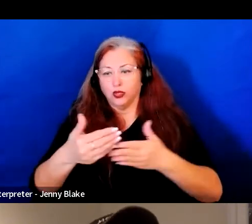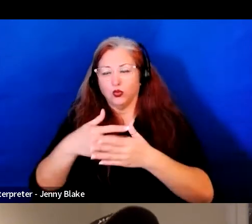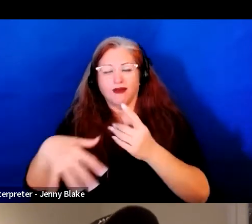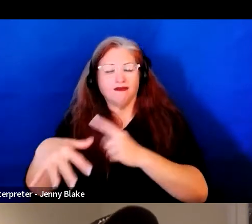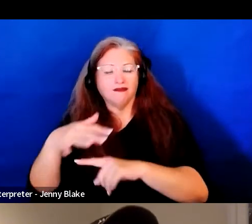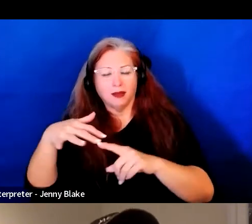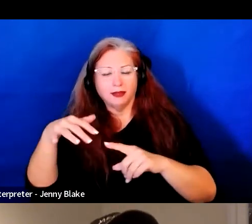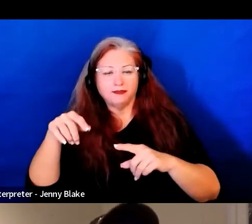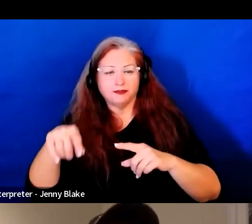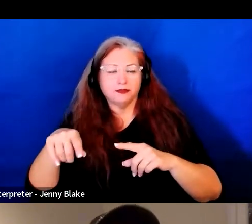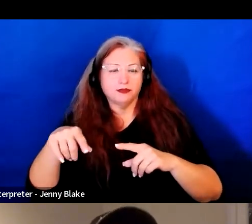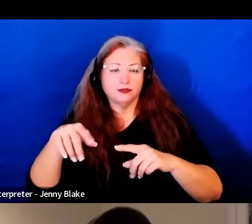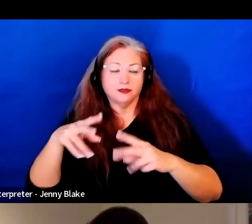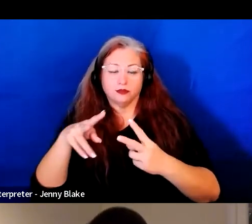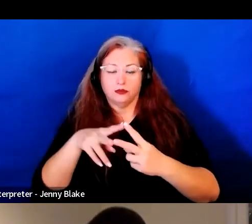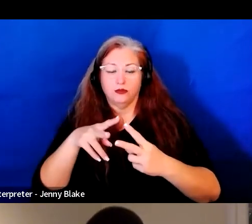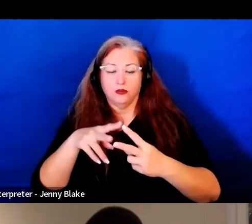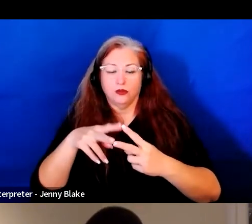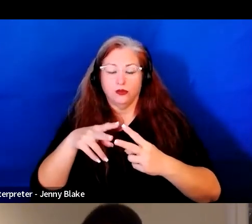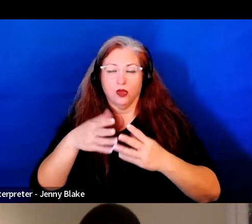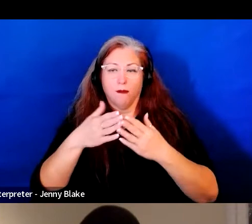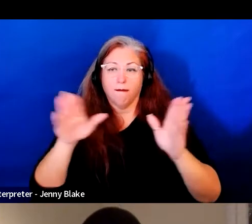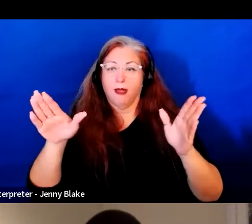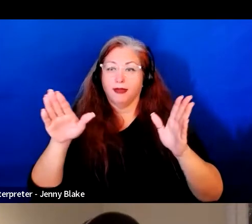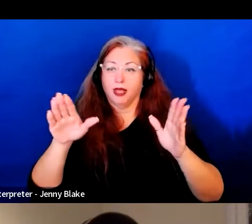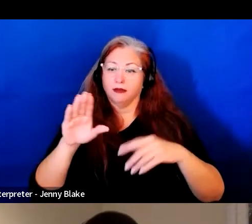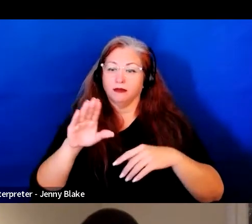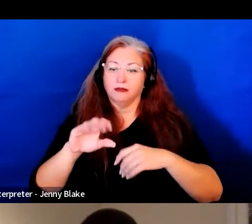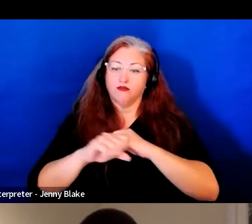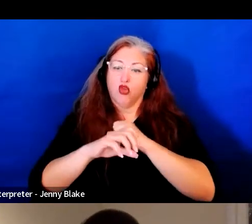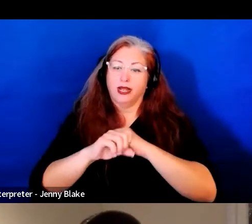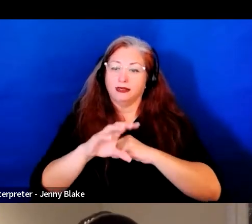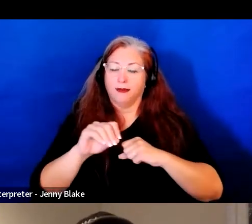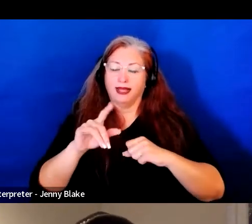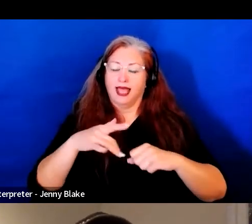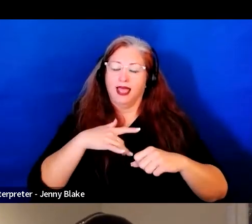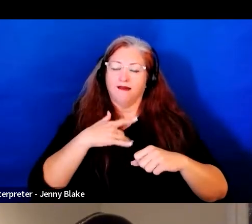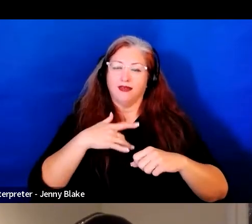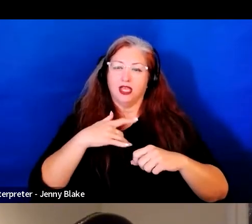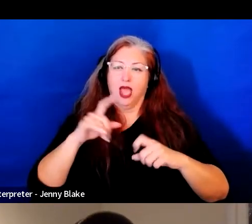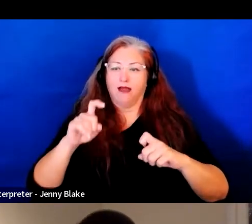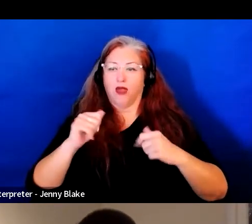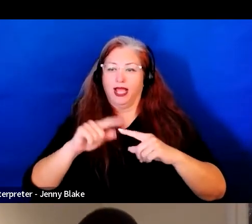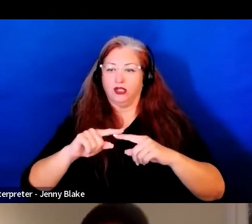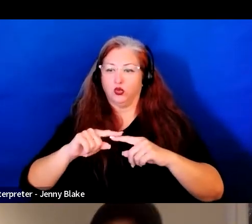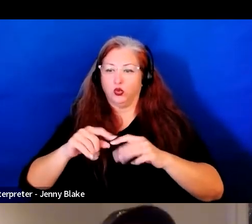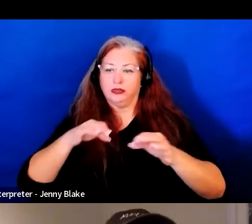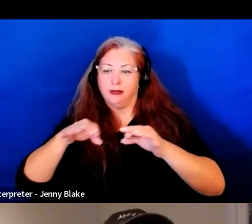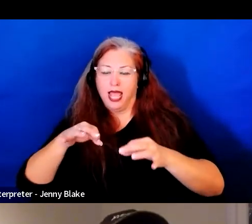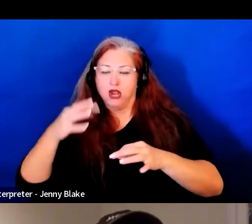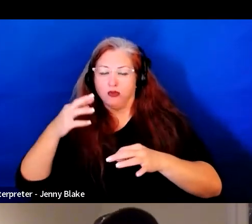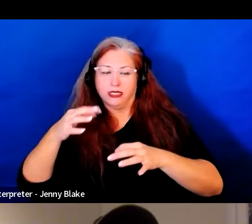which these two main public broadcasters kind of feel the need to really be justifying themselves to